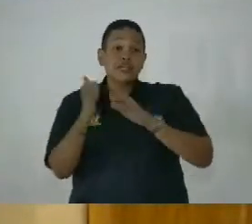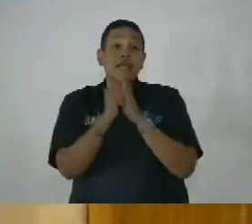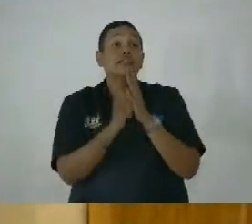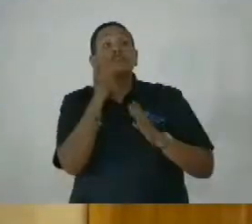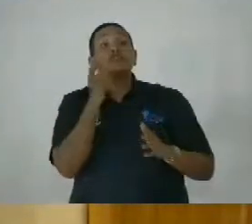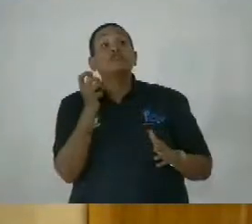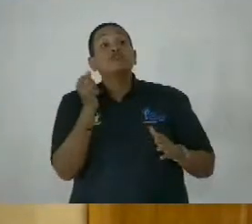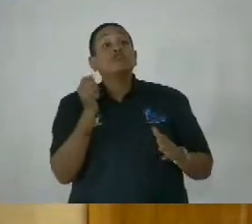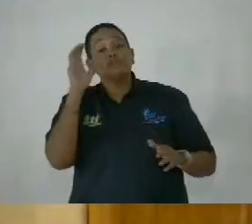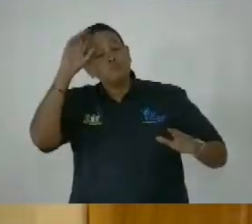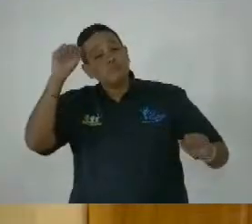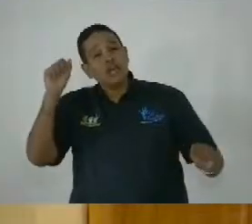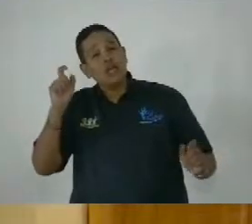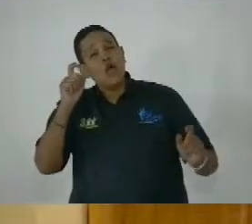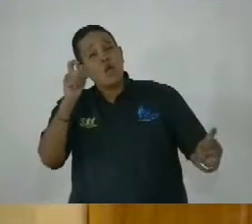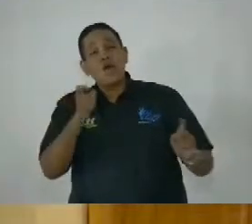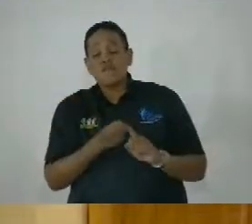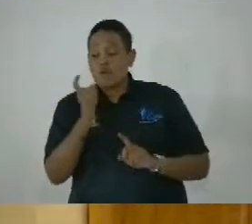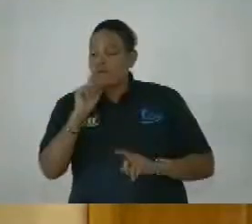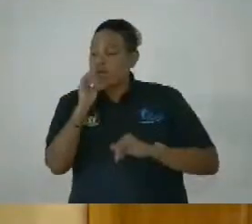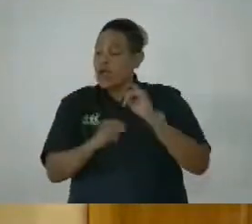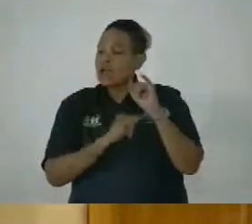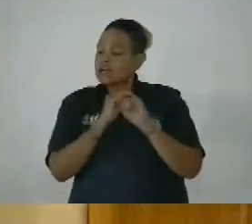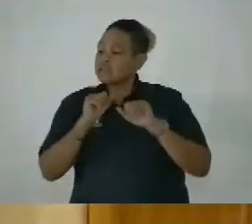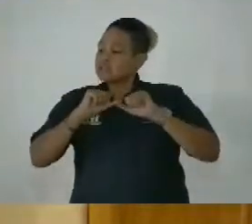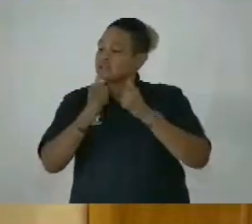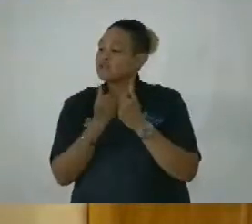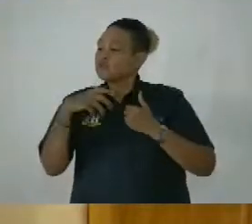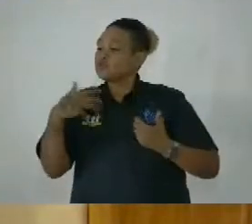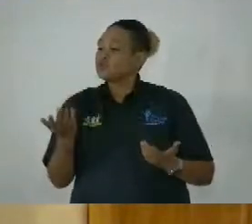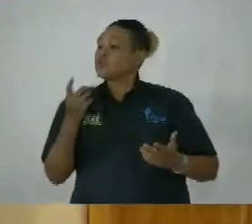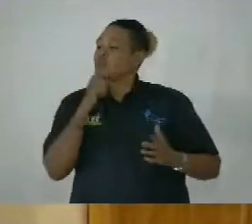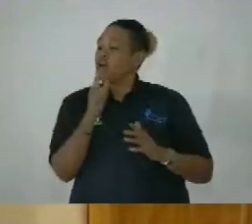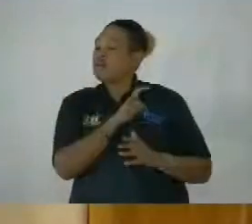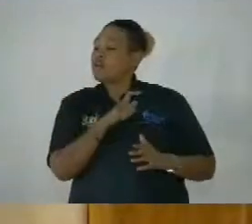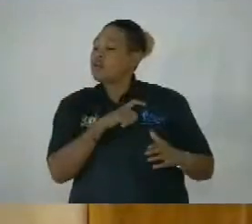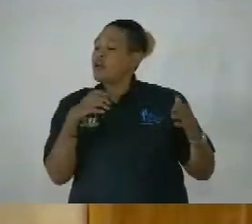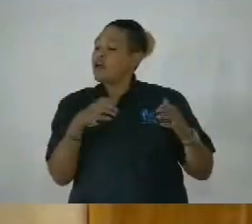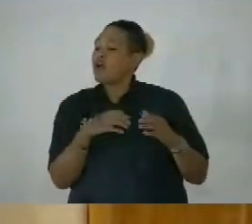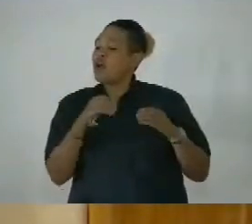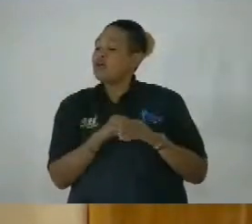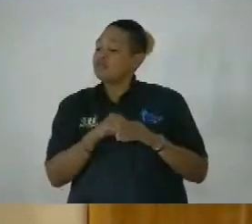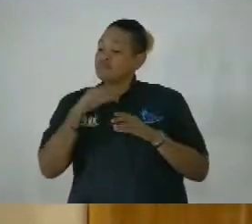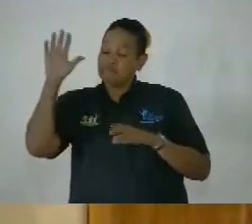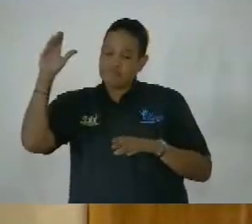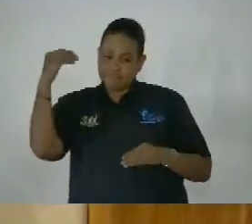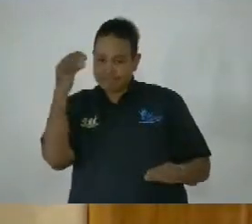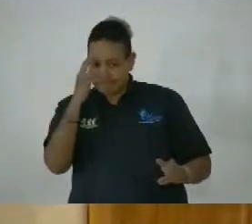the President's Award from the International Association of Law Enforcement Intelligence Analysts,